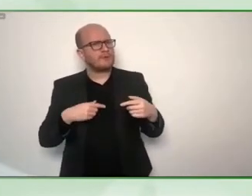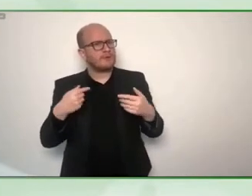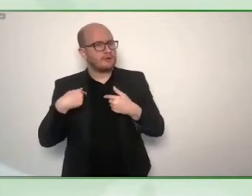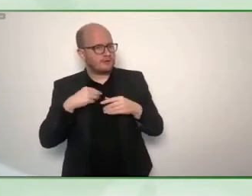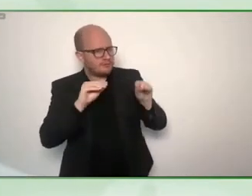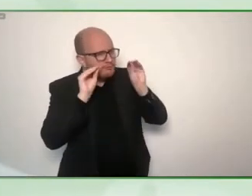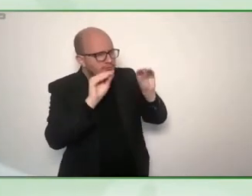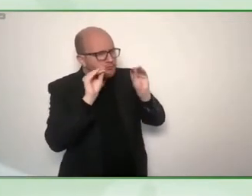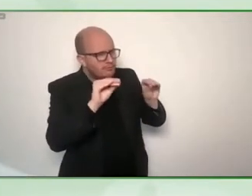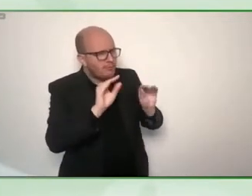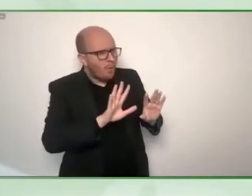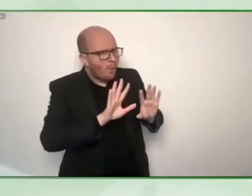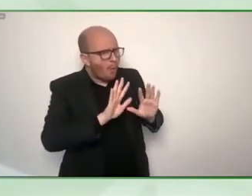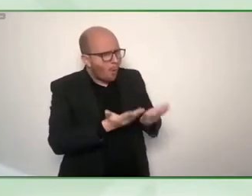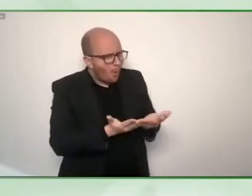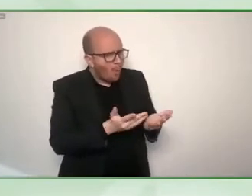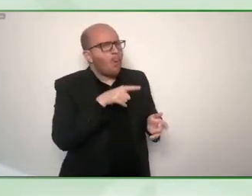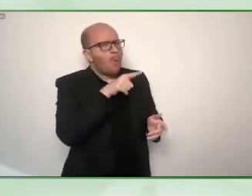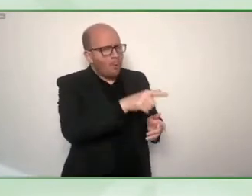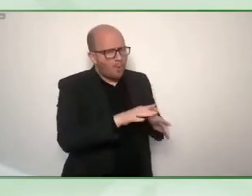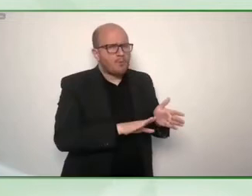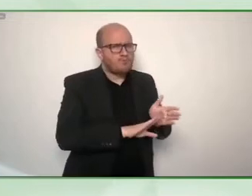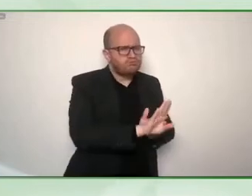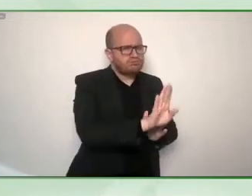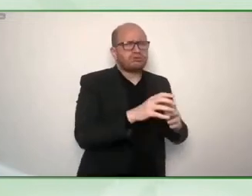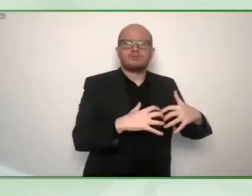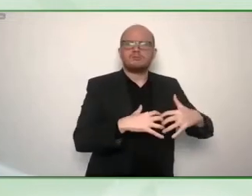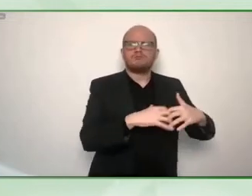quality of the services is still as high as you want them to be.